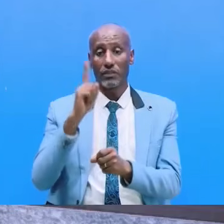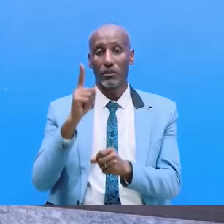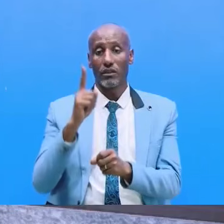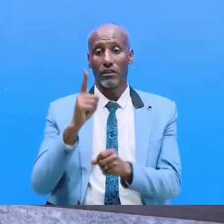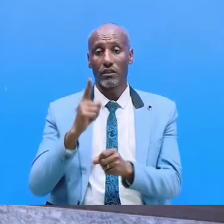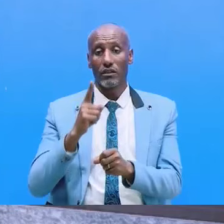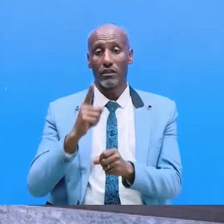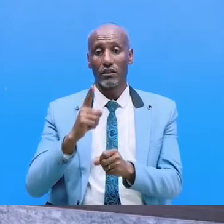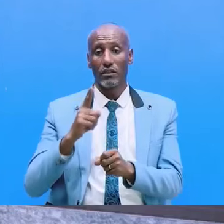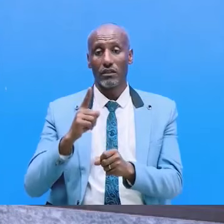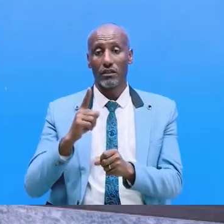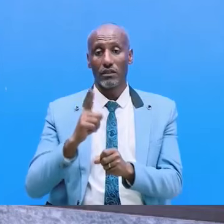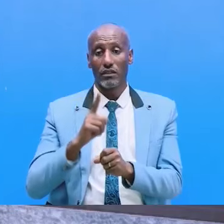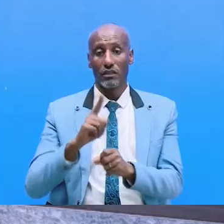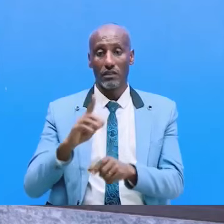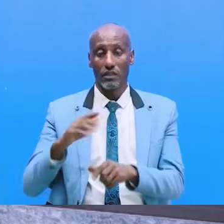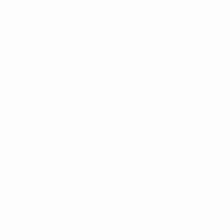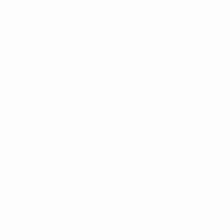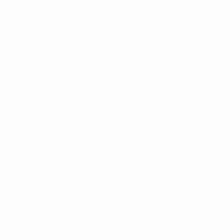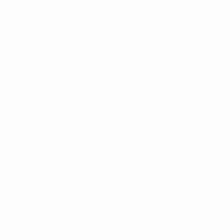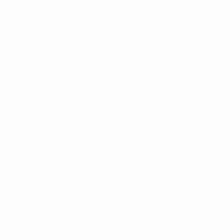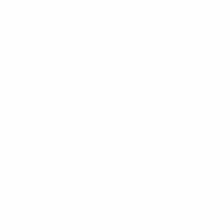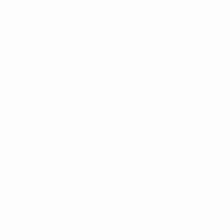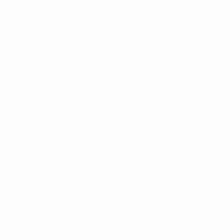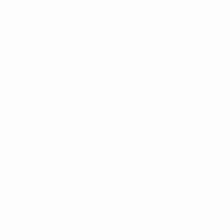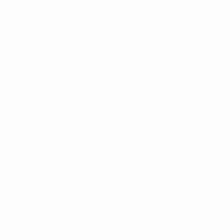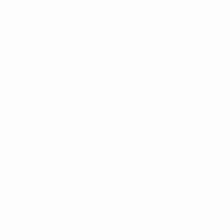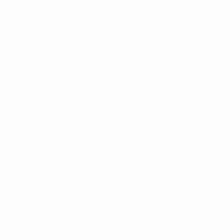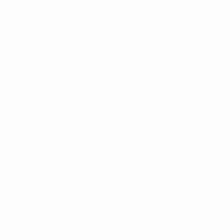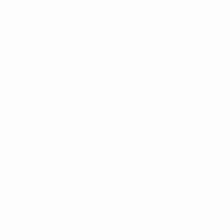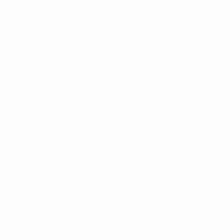I will give you correction and I will be here.